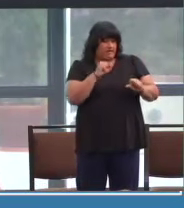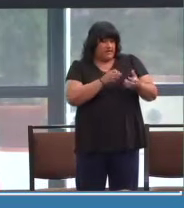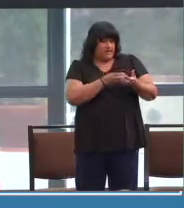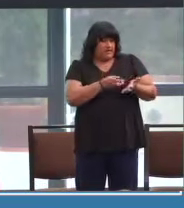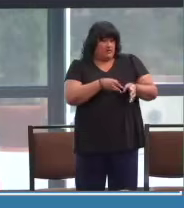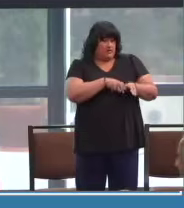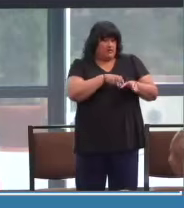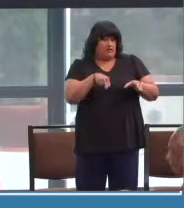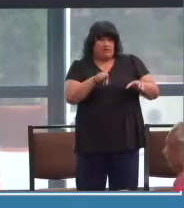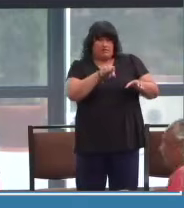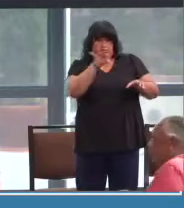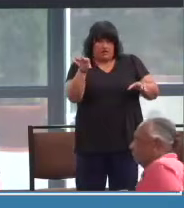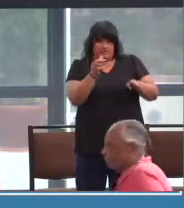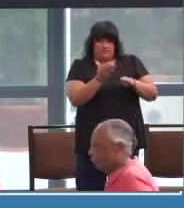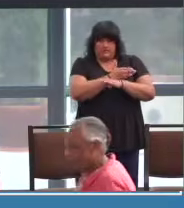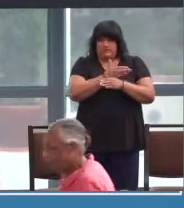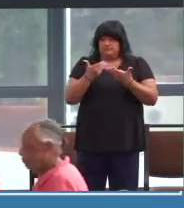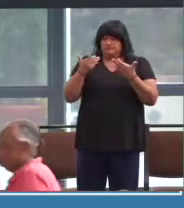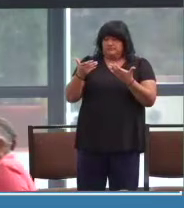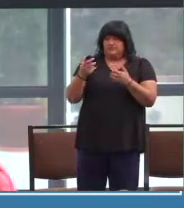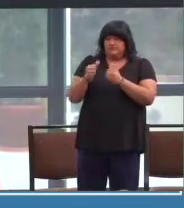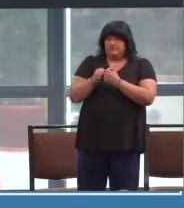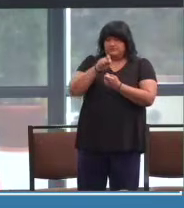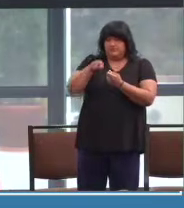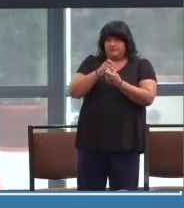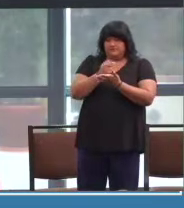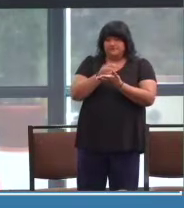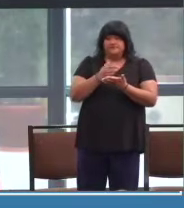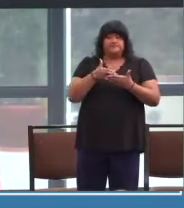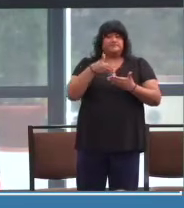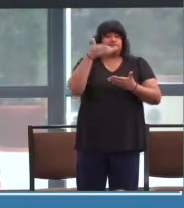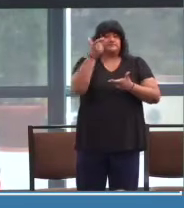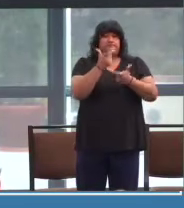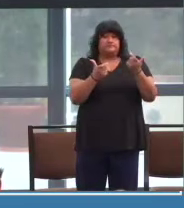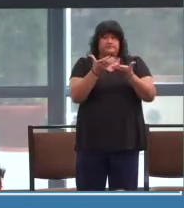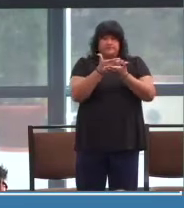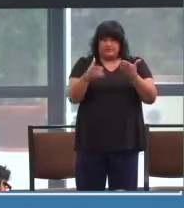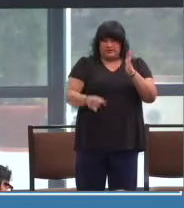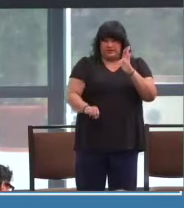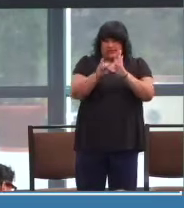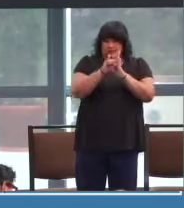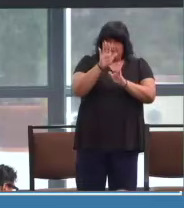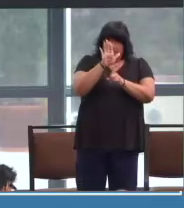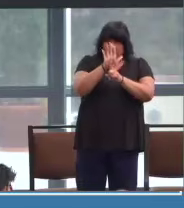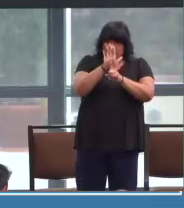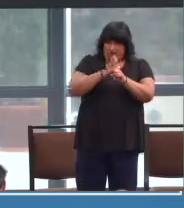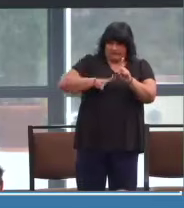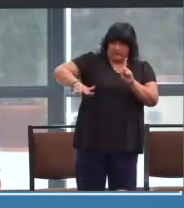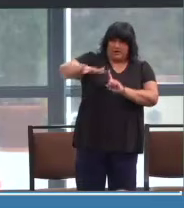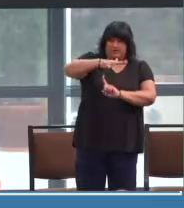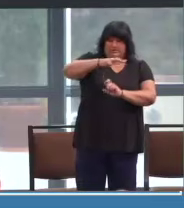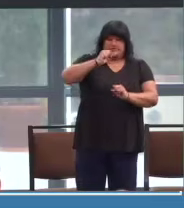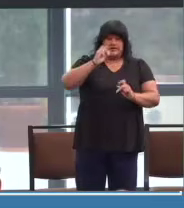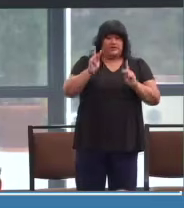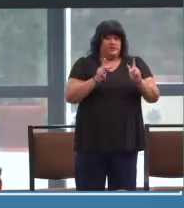chasing your tail with certain therapies. And the next biggest thing is identifying your environment. So a lot of patients with